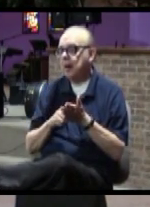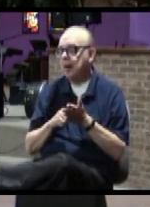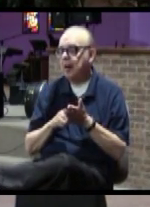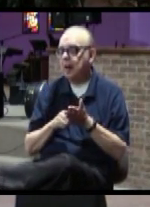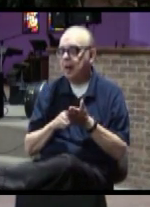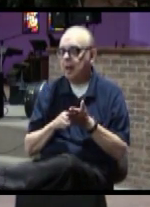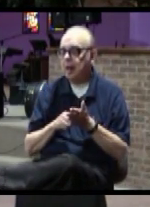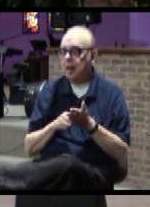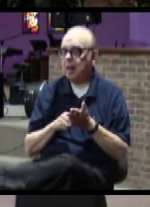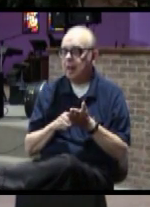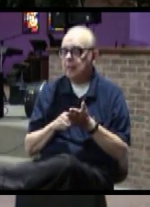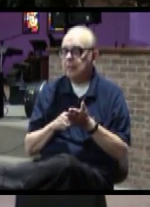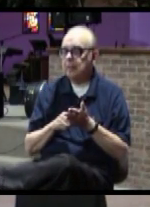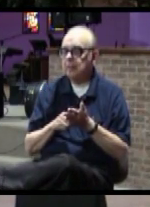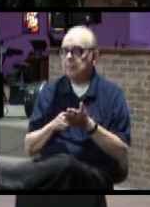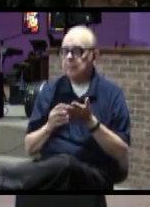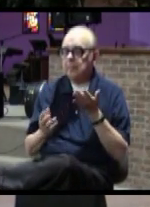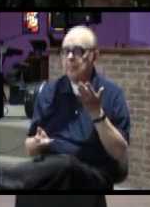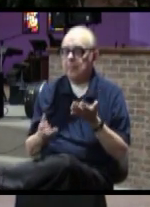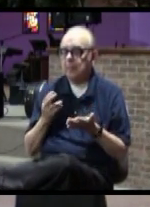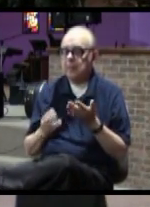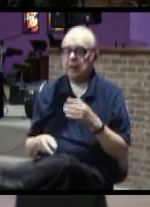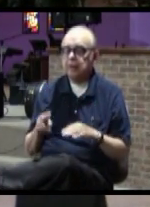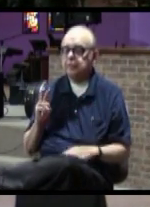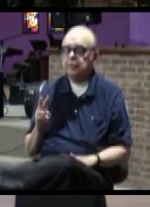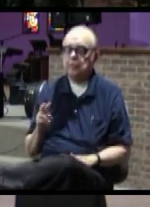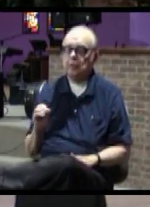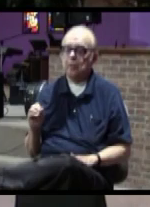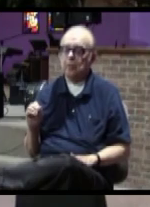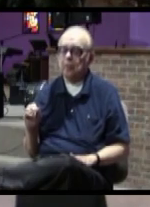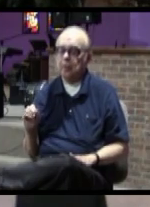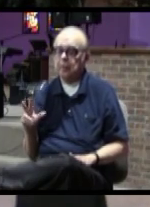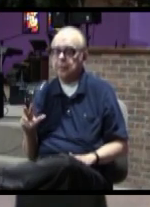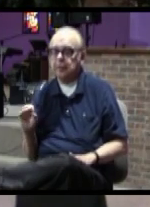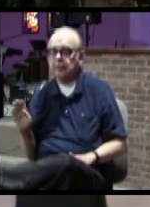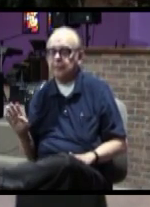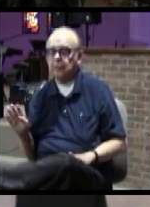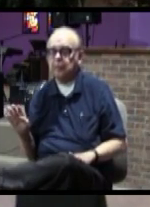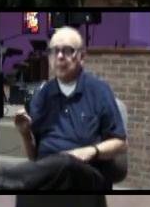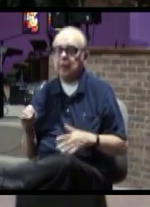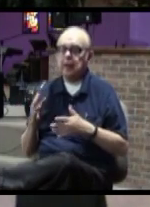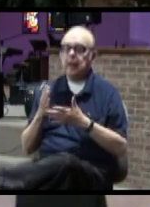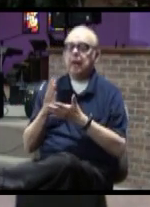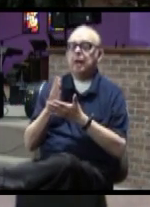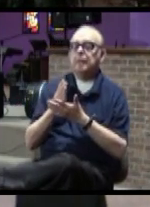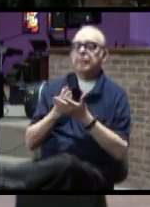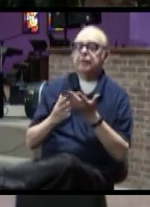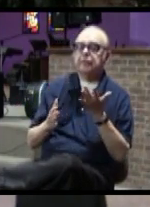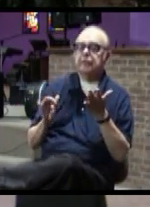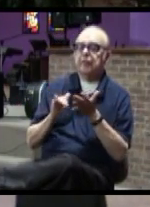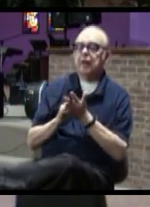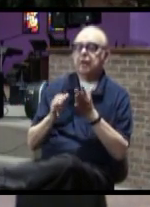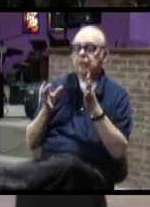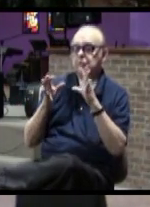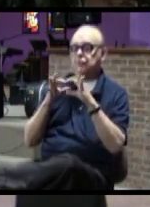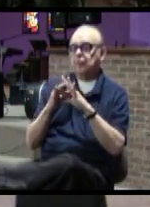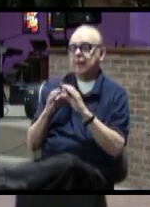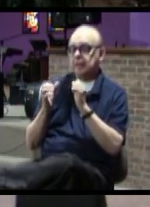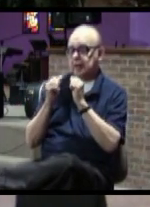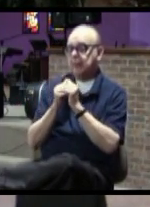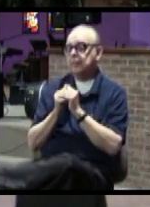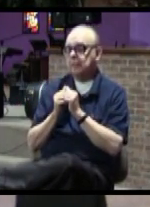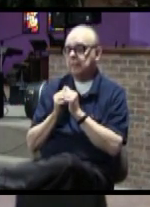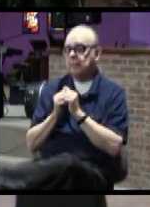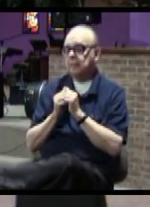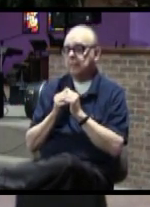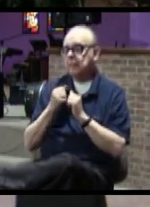You notice that it's got either two or three or four pieces that join to it.